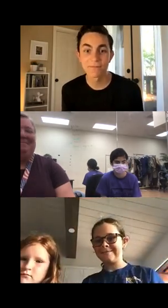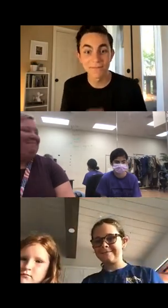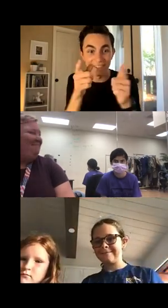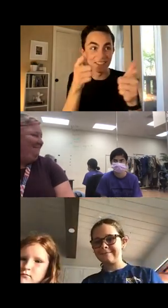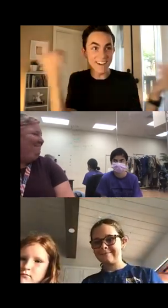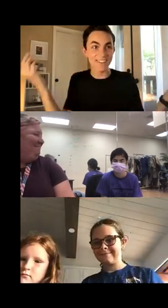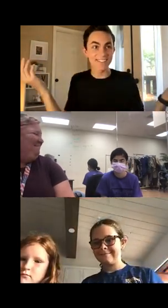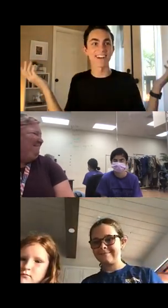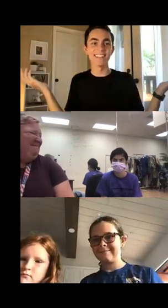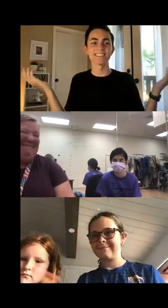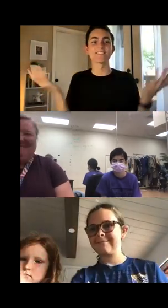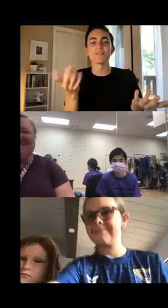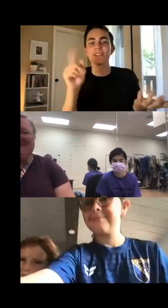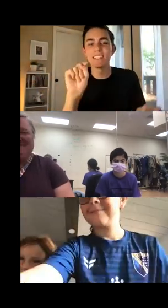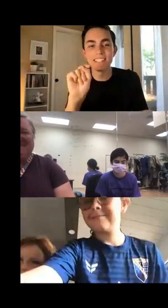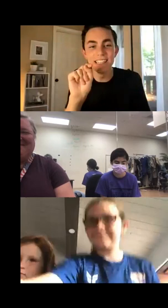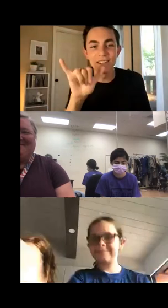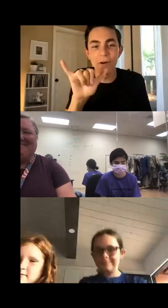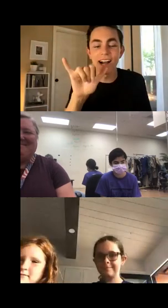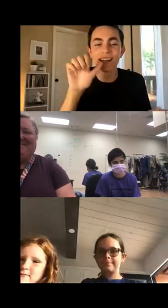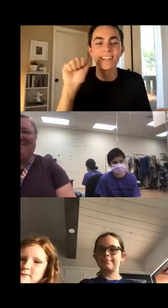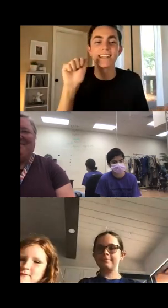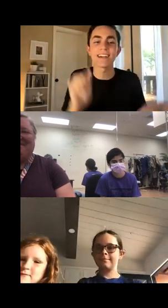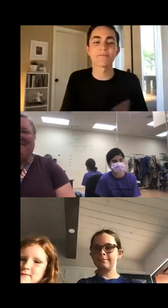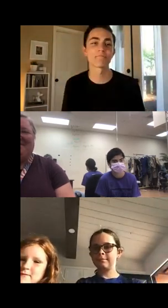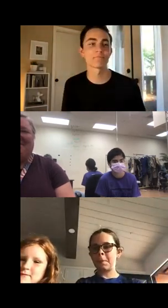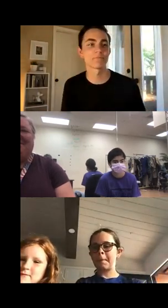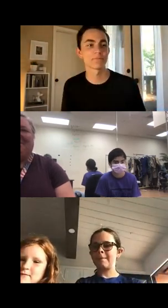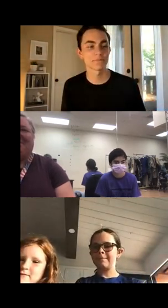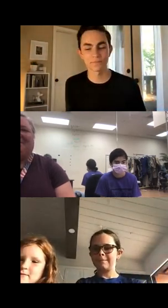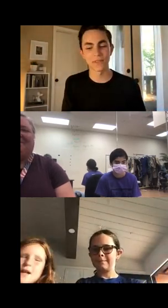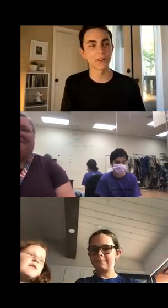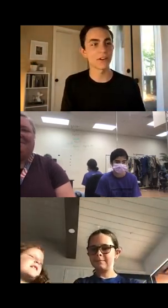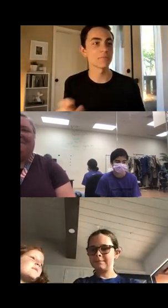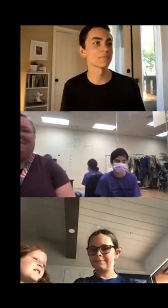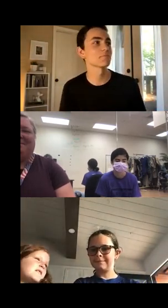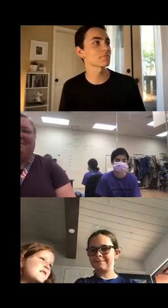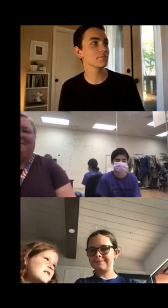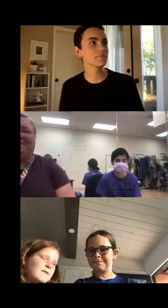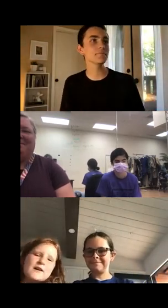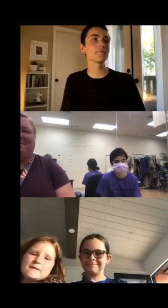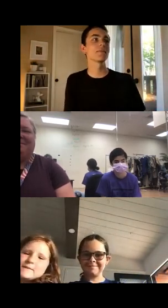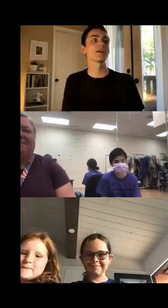Toyota. There you go, right? So you only need the T, the Y, and the A. All right.